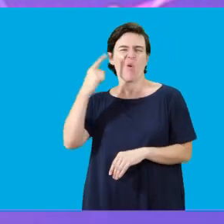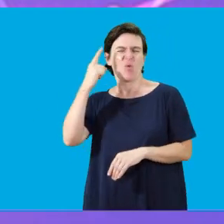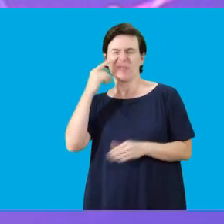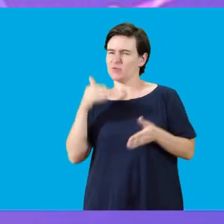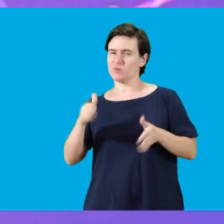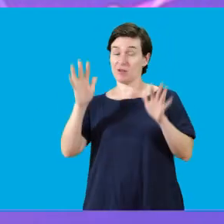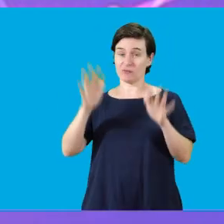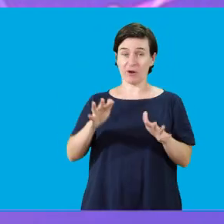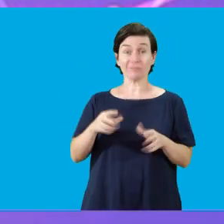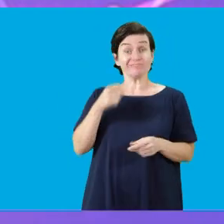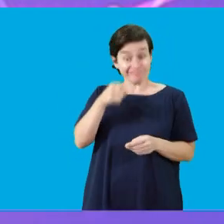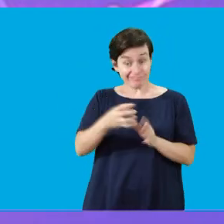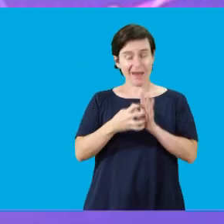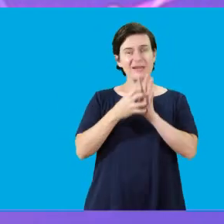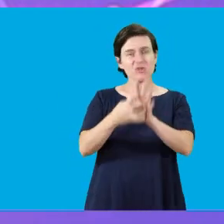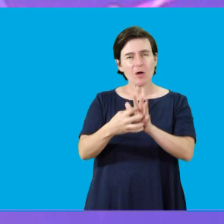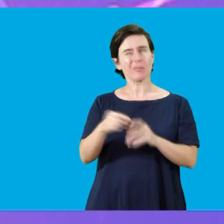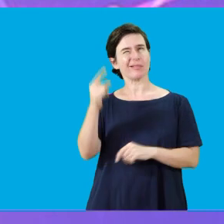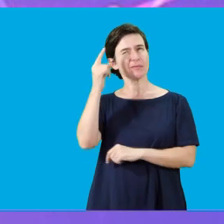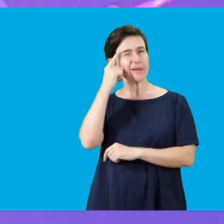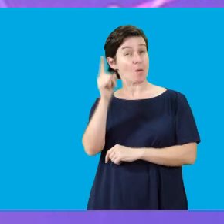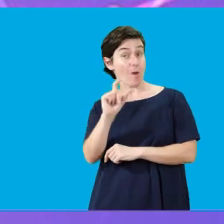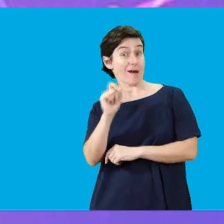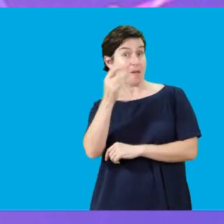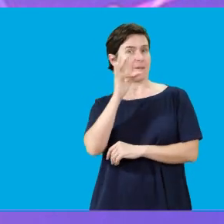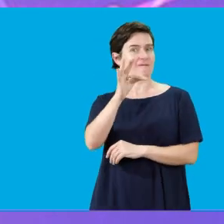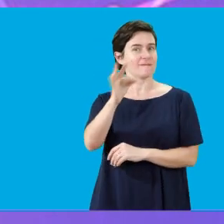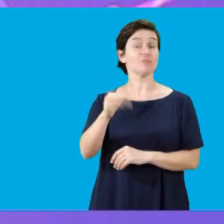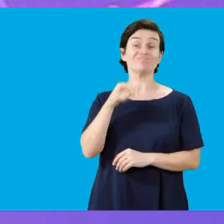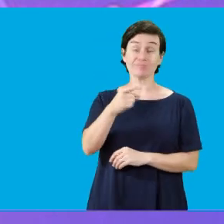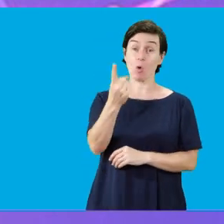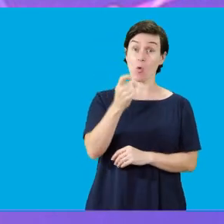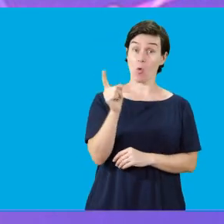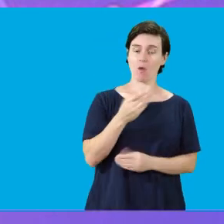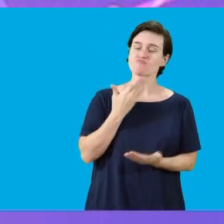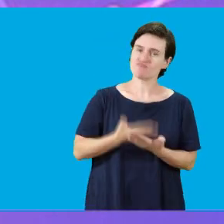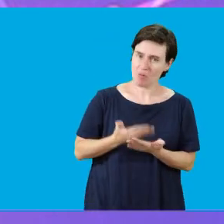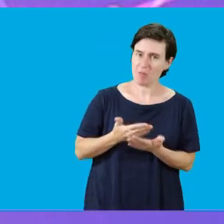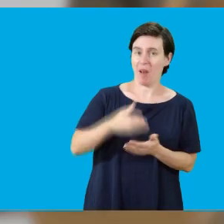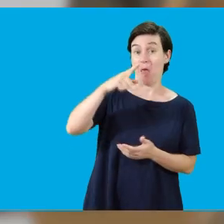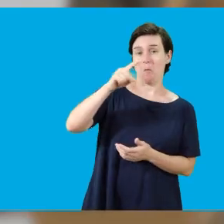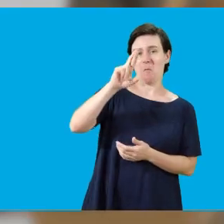rain today, each of these statements tries to predict the future. This is called probability.